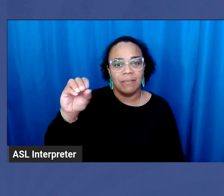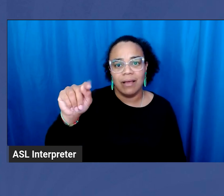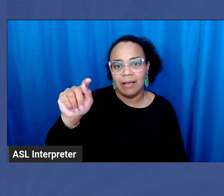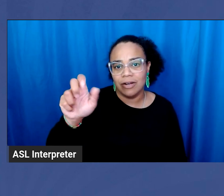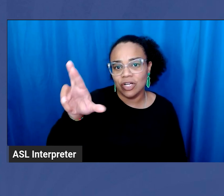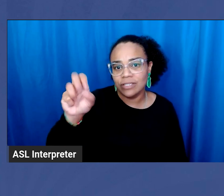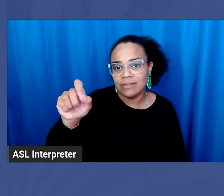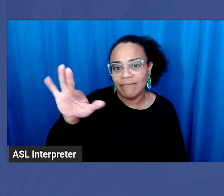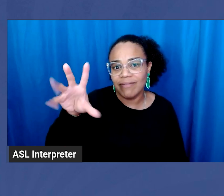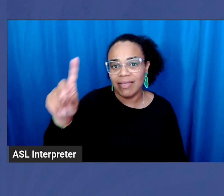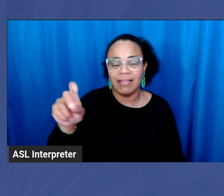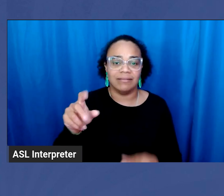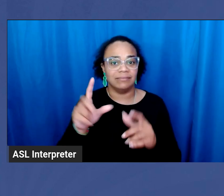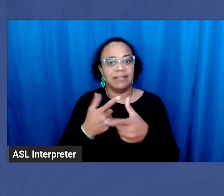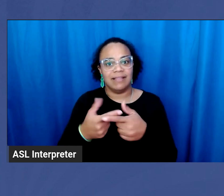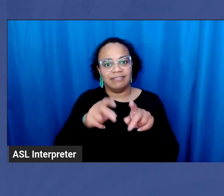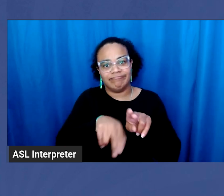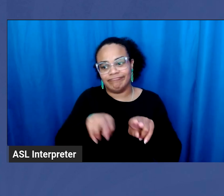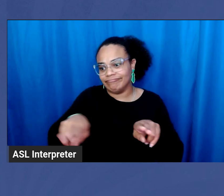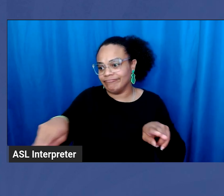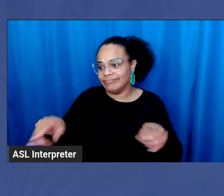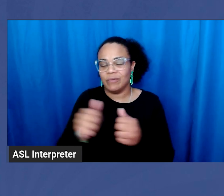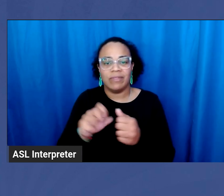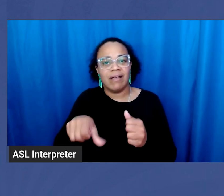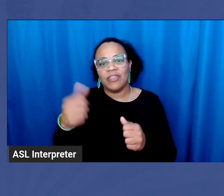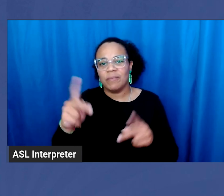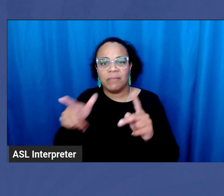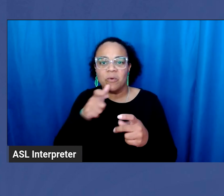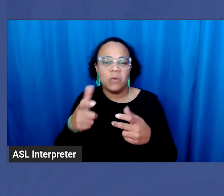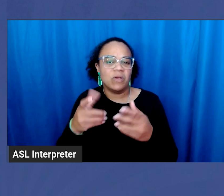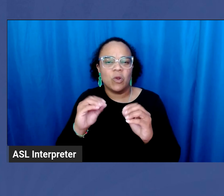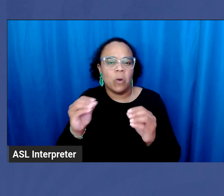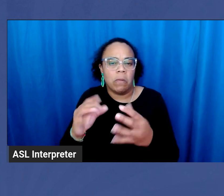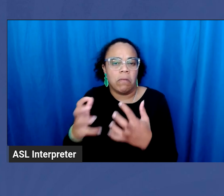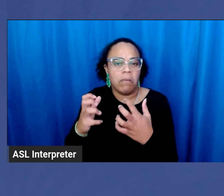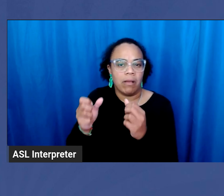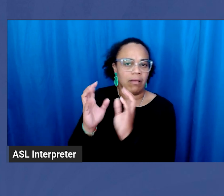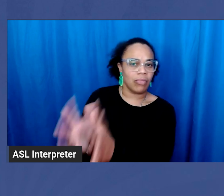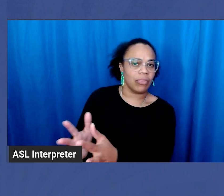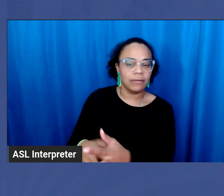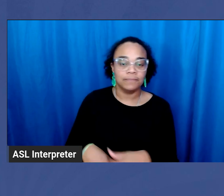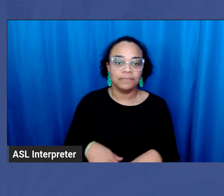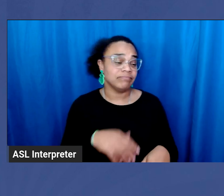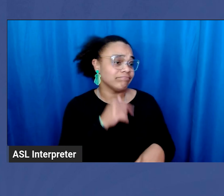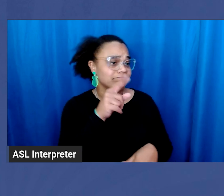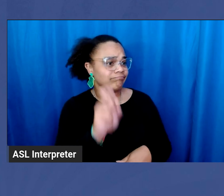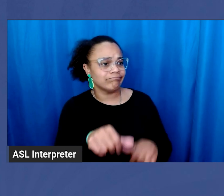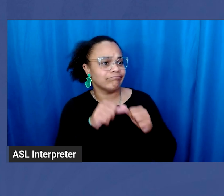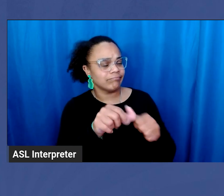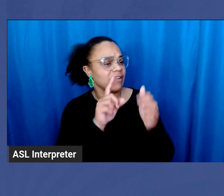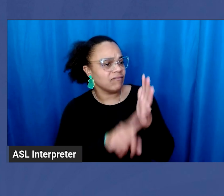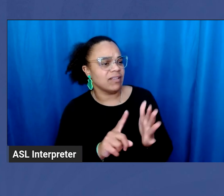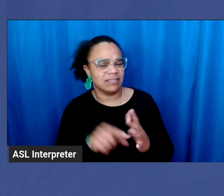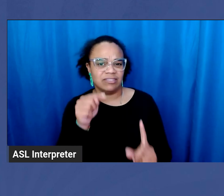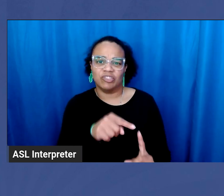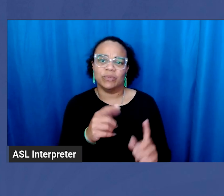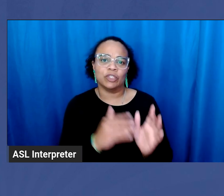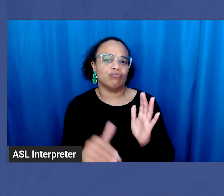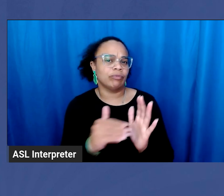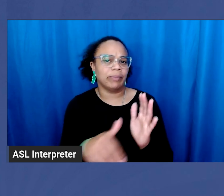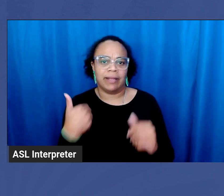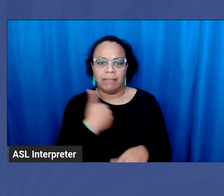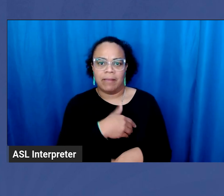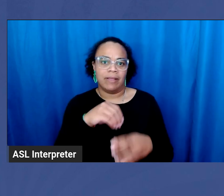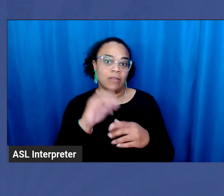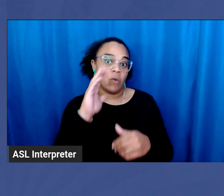the other unwanted indigents. There's no need to further this investigation. She was, after all, a reputed member